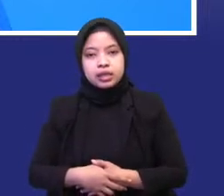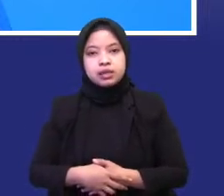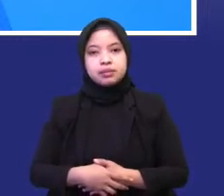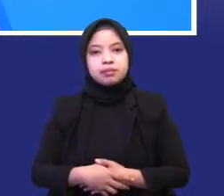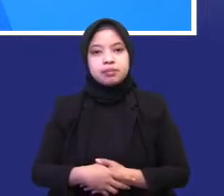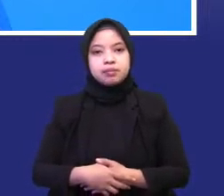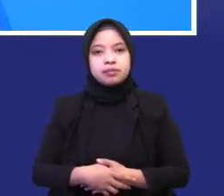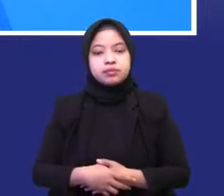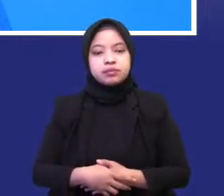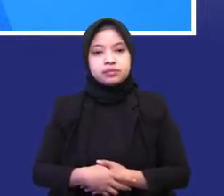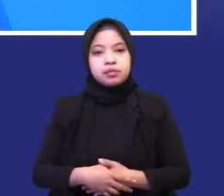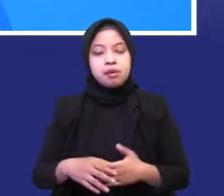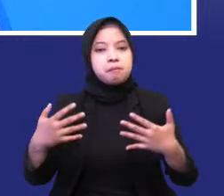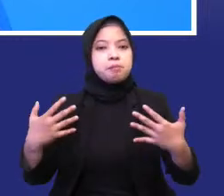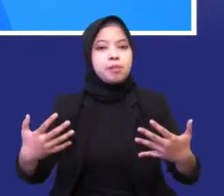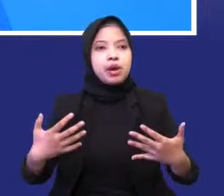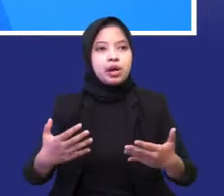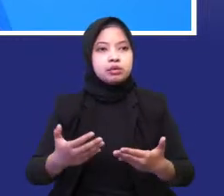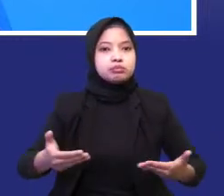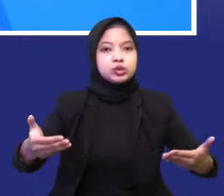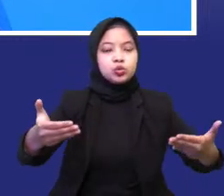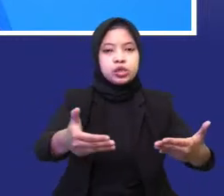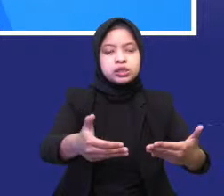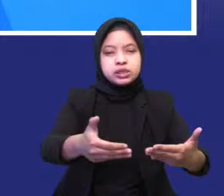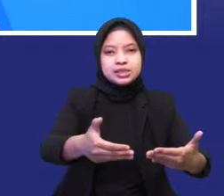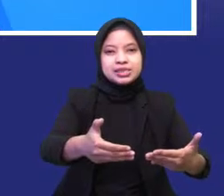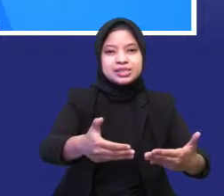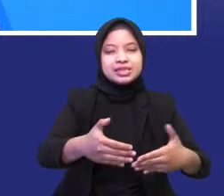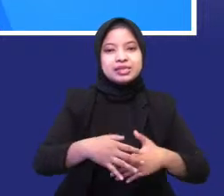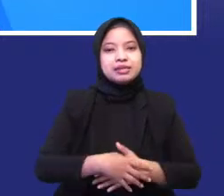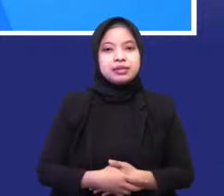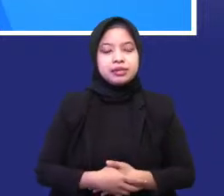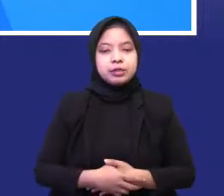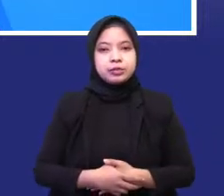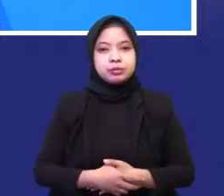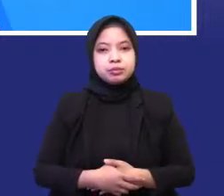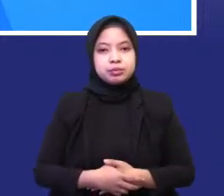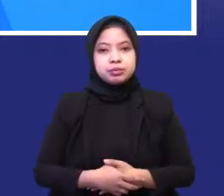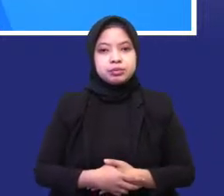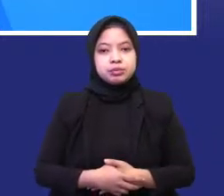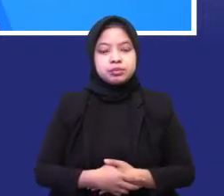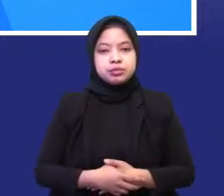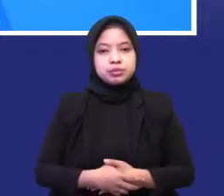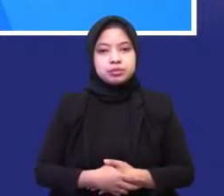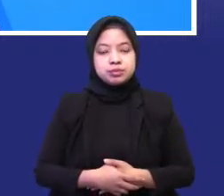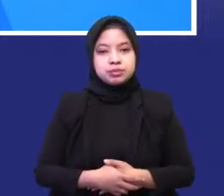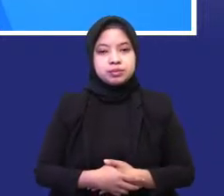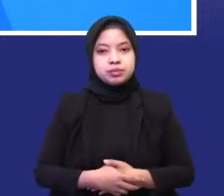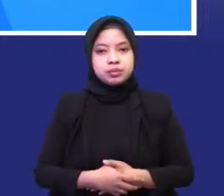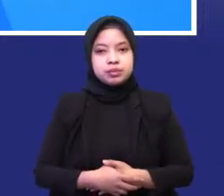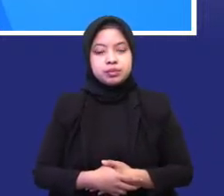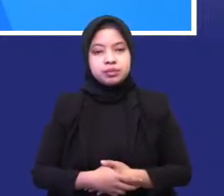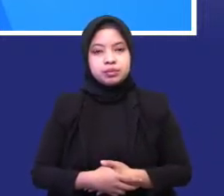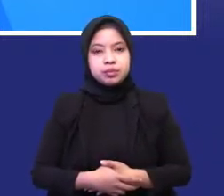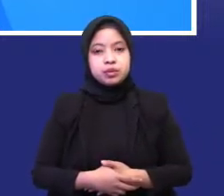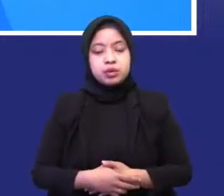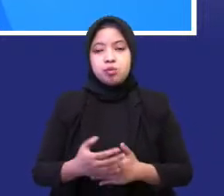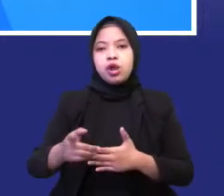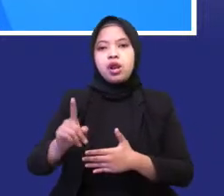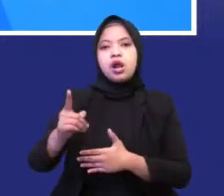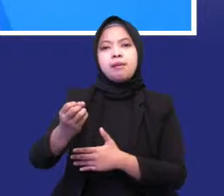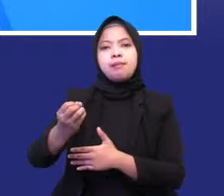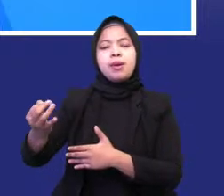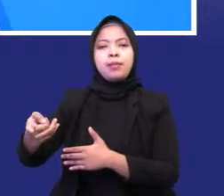travel for Mudik and Eid al-Fitr celebrations this year? I mean, obviously, it is a huge